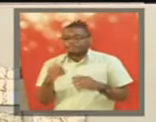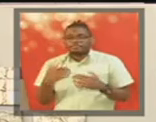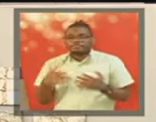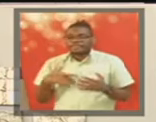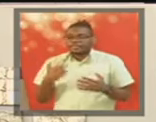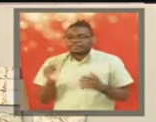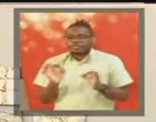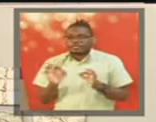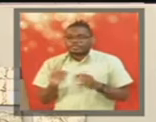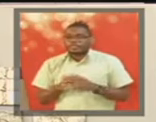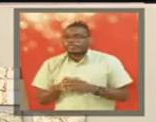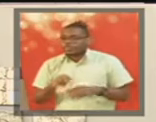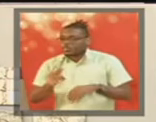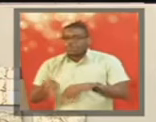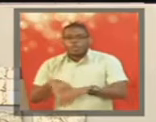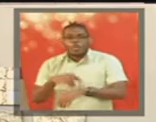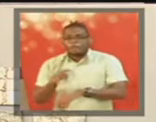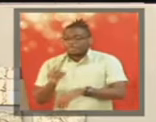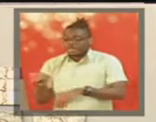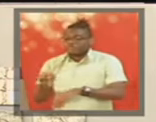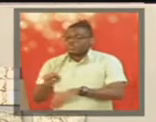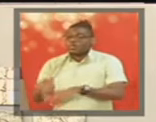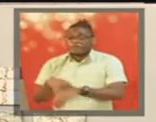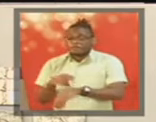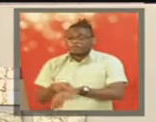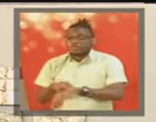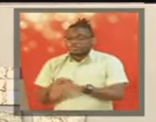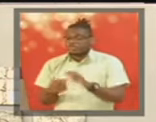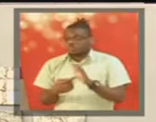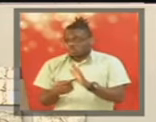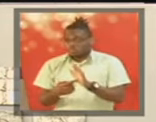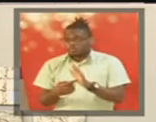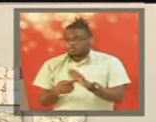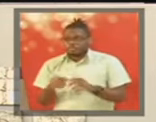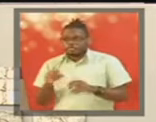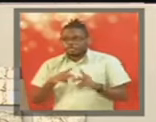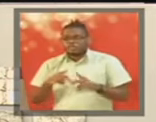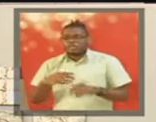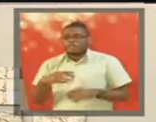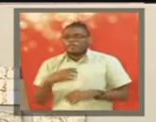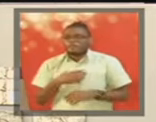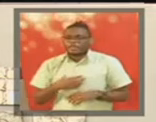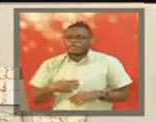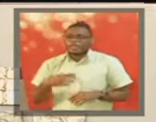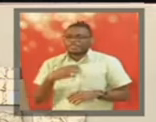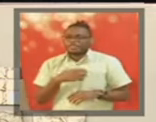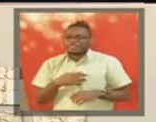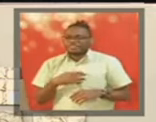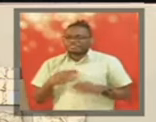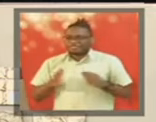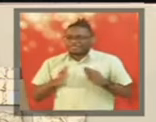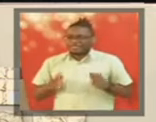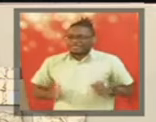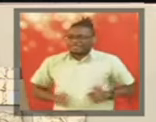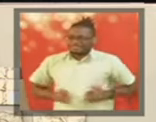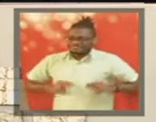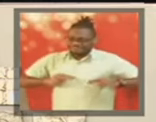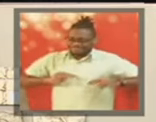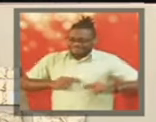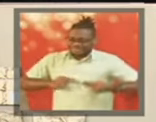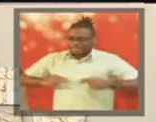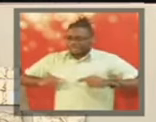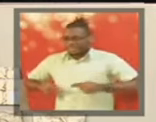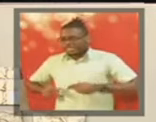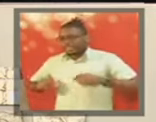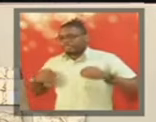normal. And some of the other things people complain of is the consistent pain and body pains as well. And fatigue is a big